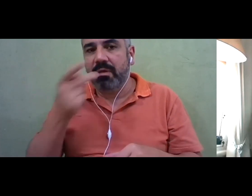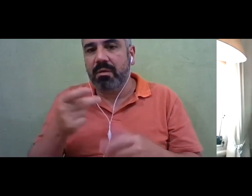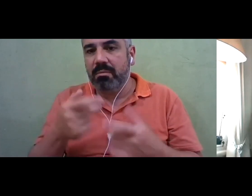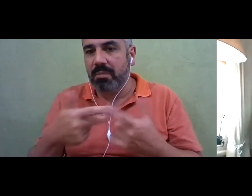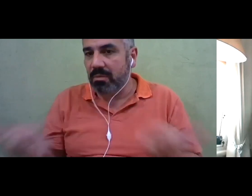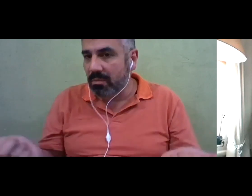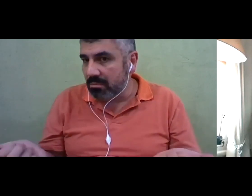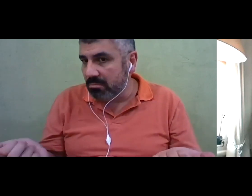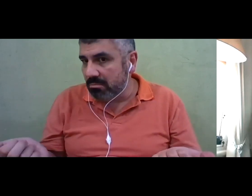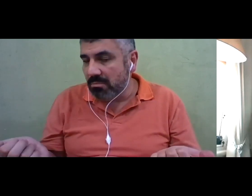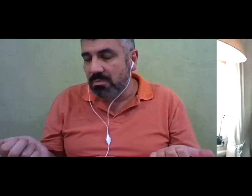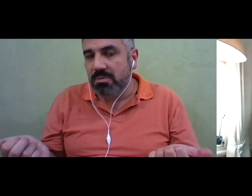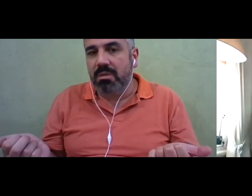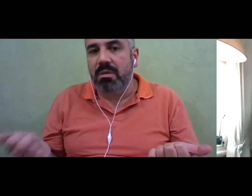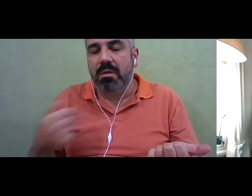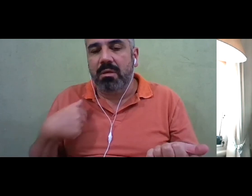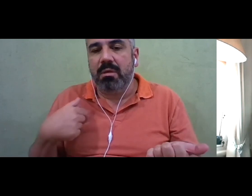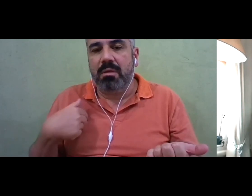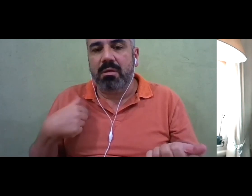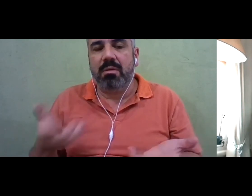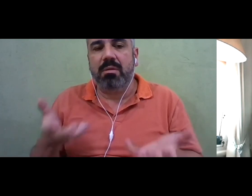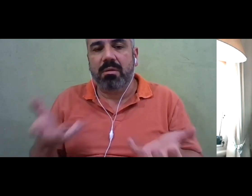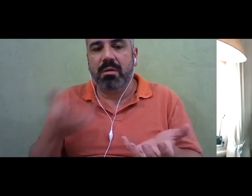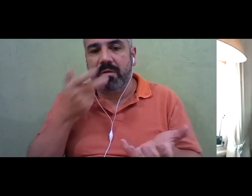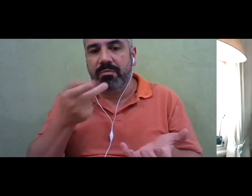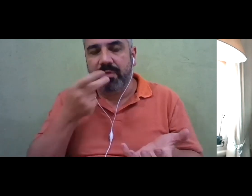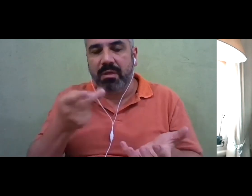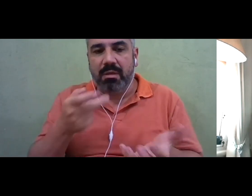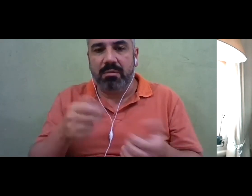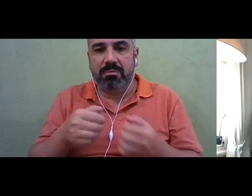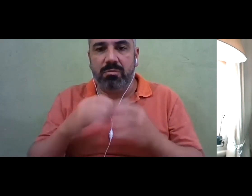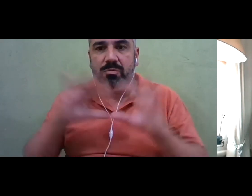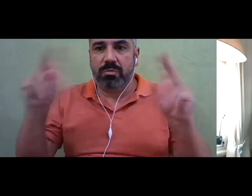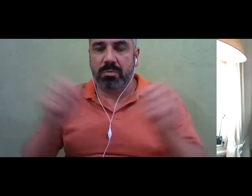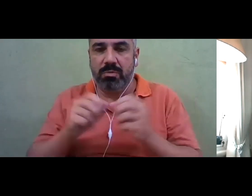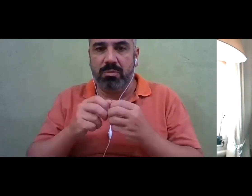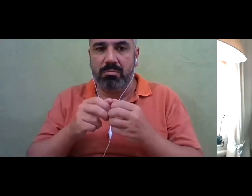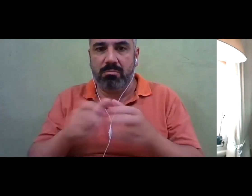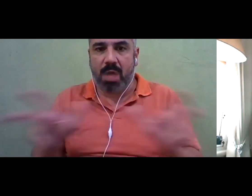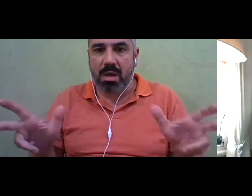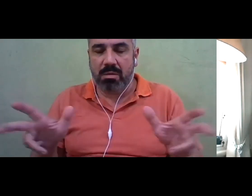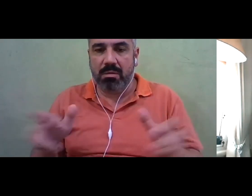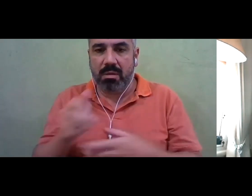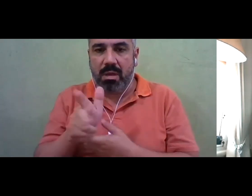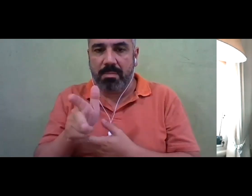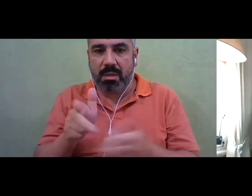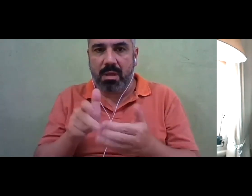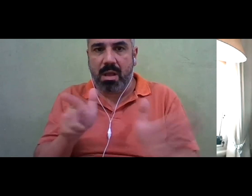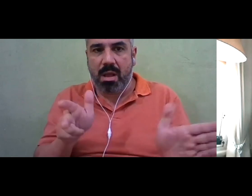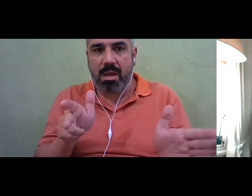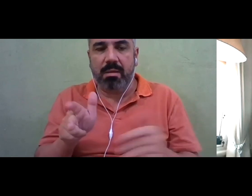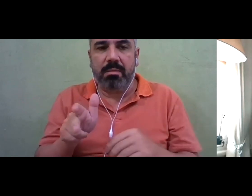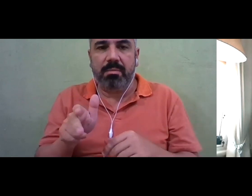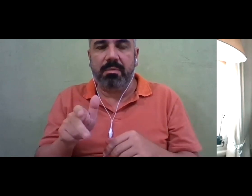thank you. I'd like to invite everybody to open the cameras. Can you hear me? Yeah, let me see everyone. So we can take a